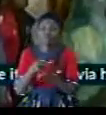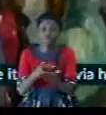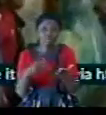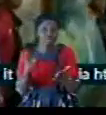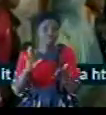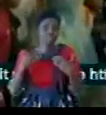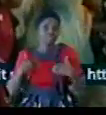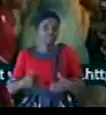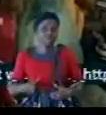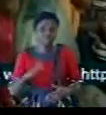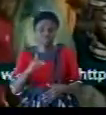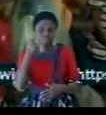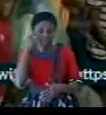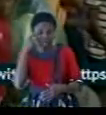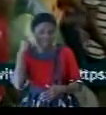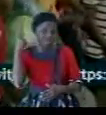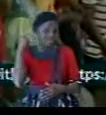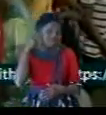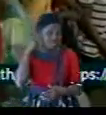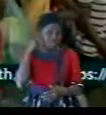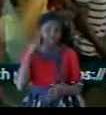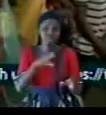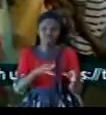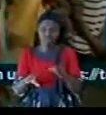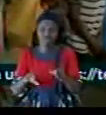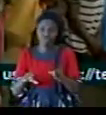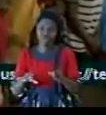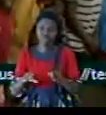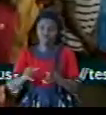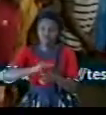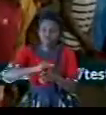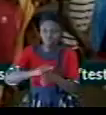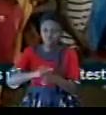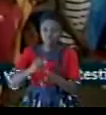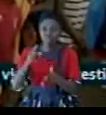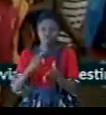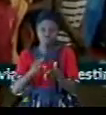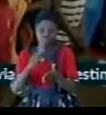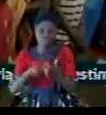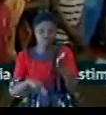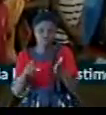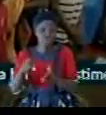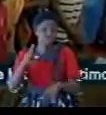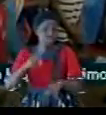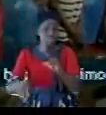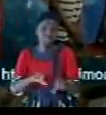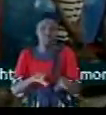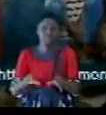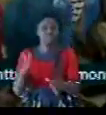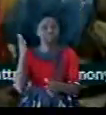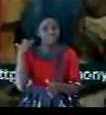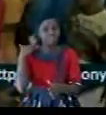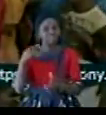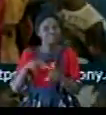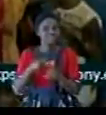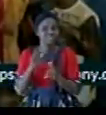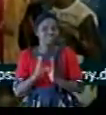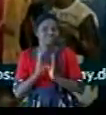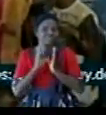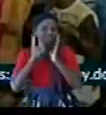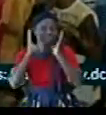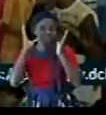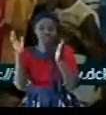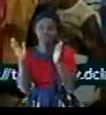what you couldn't do before. Once you see the Lord has done something for you, then you shout, praise the